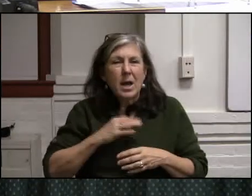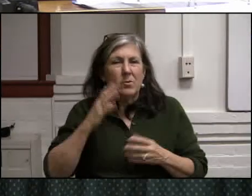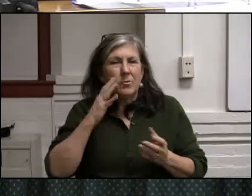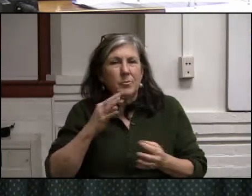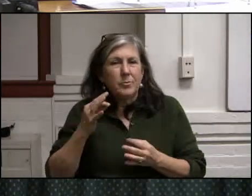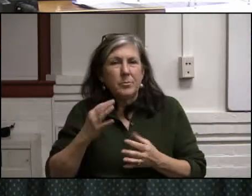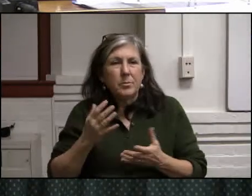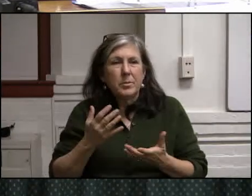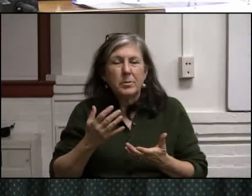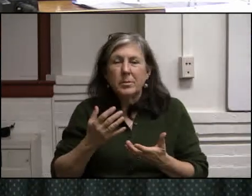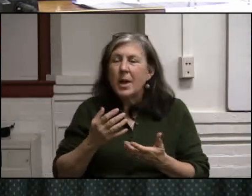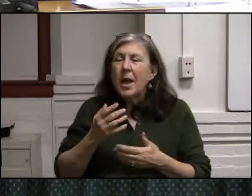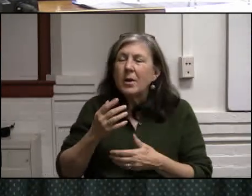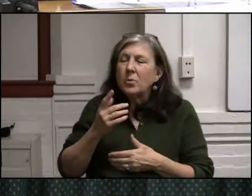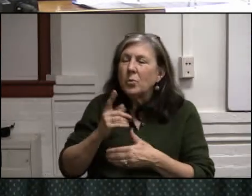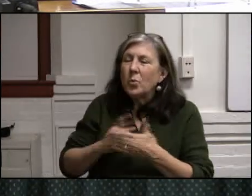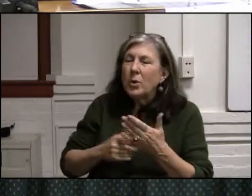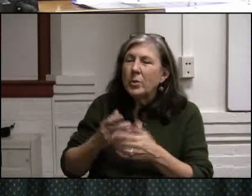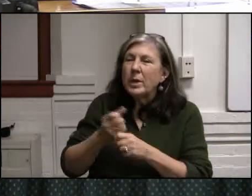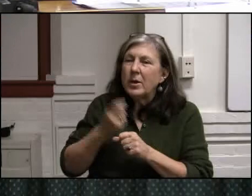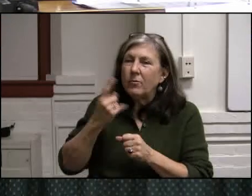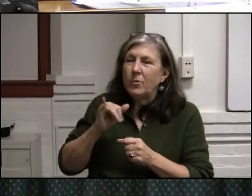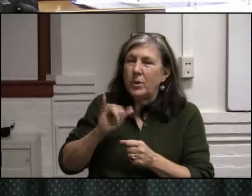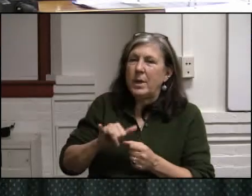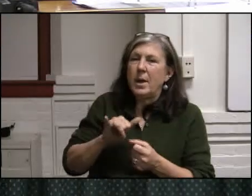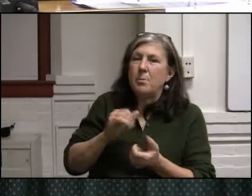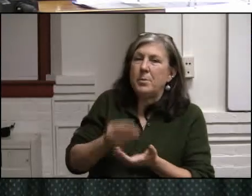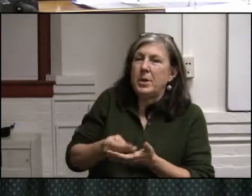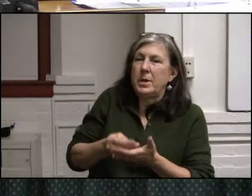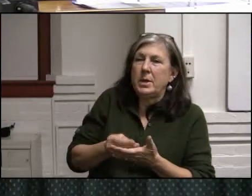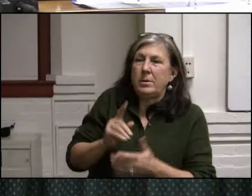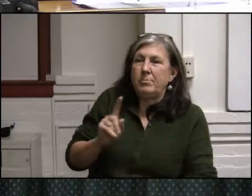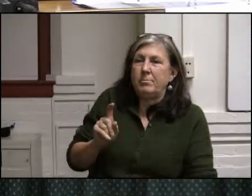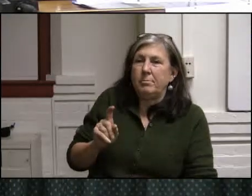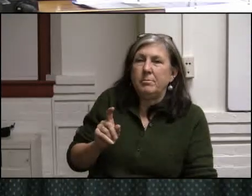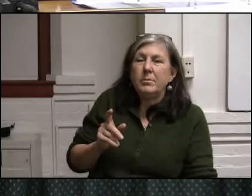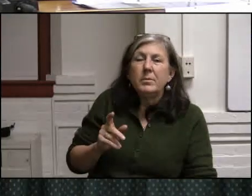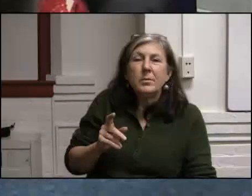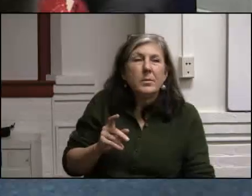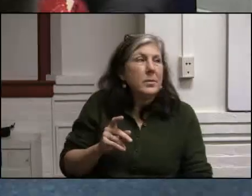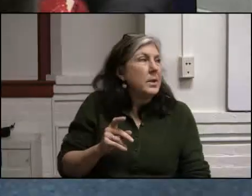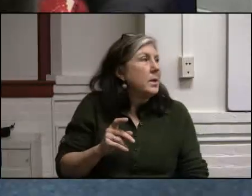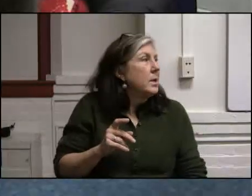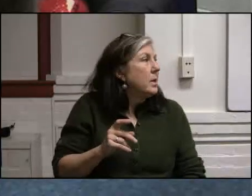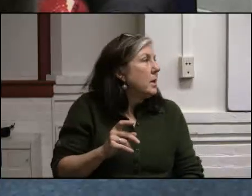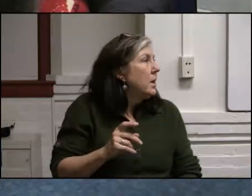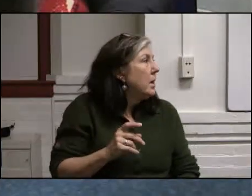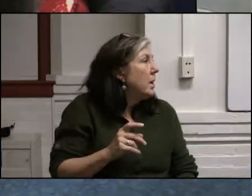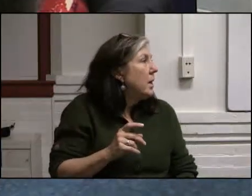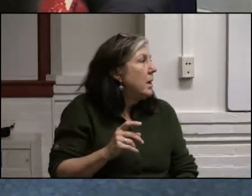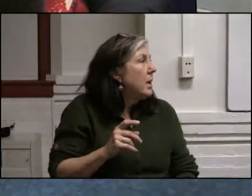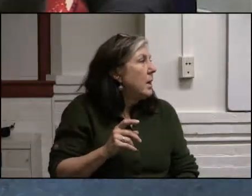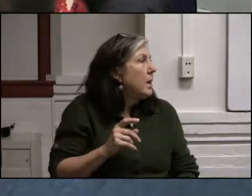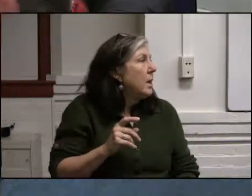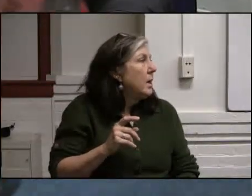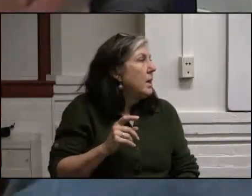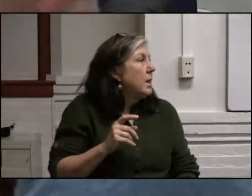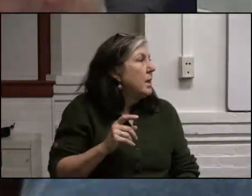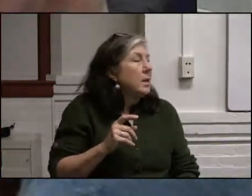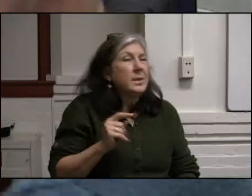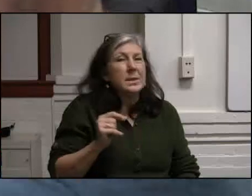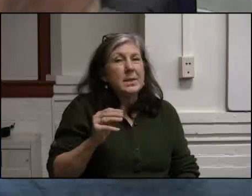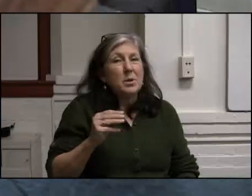what are we getting for that money? I'm more interested in the county side. What are we getting for the money? Yeah, for